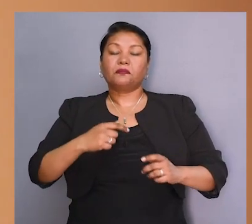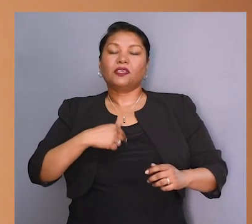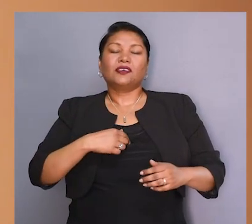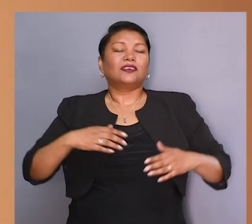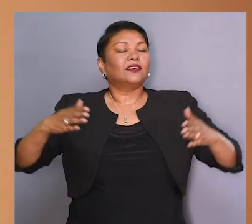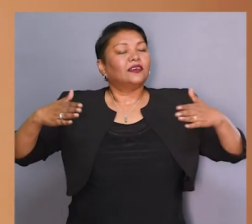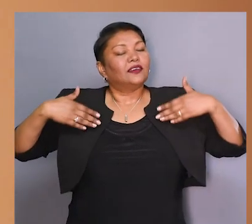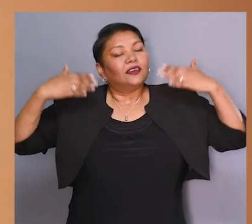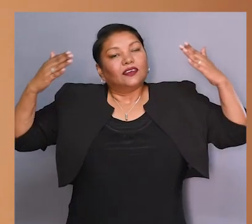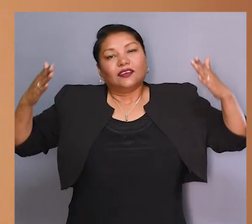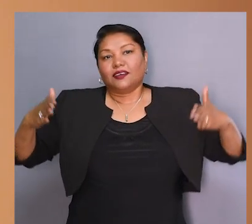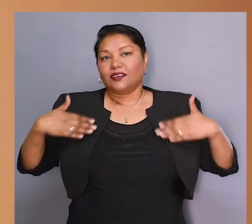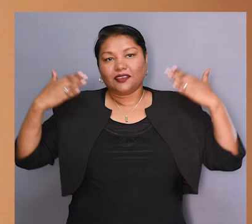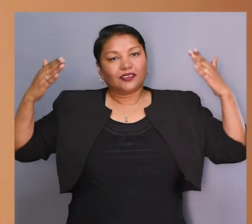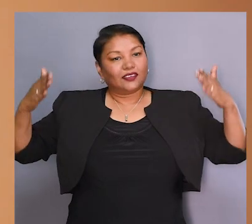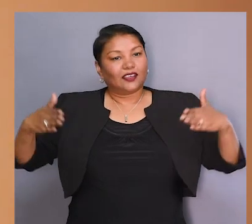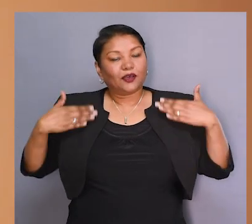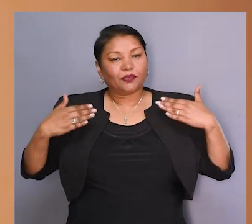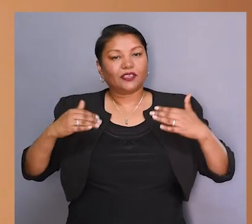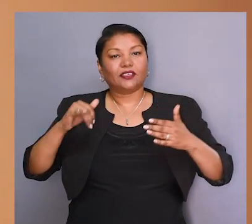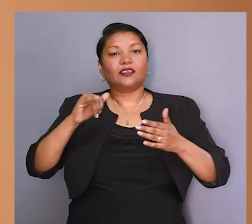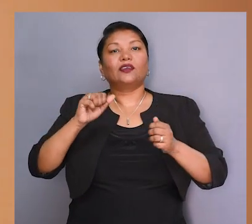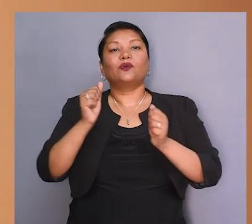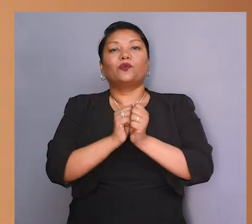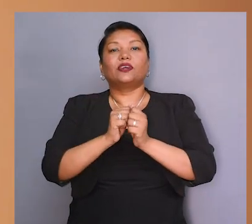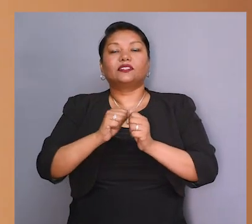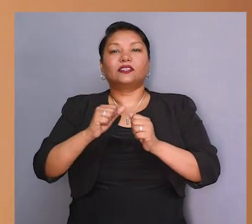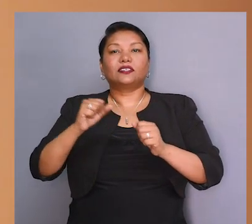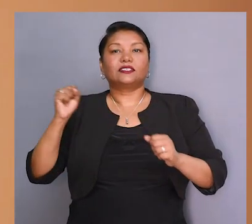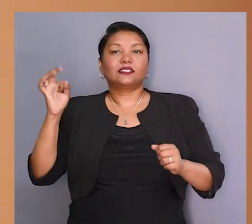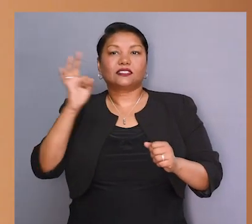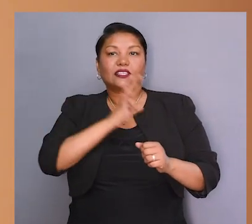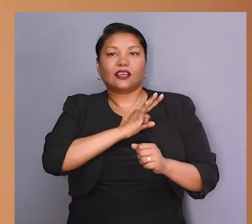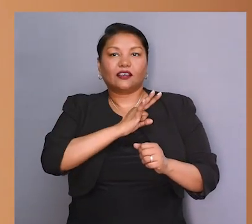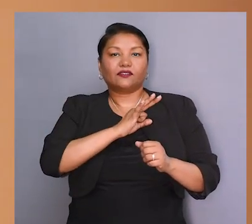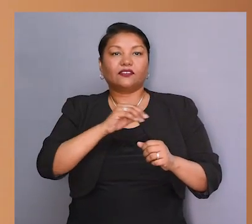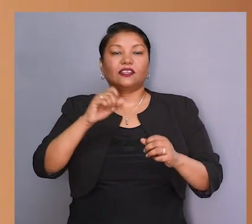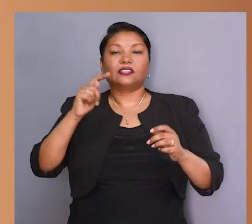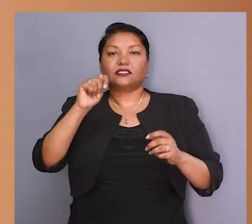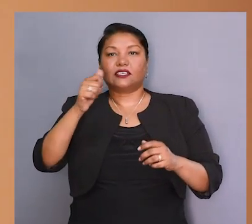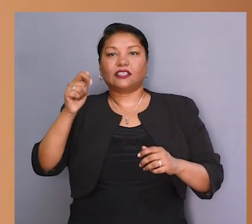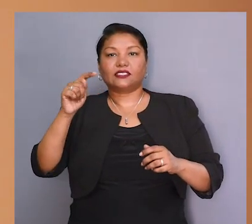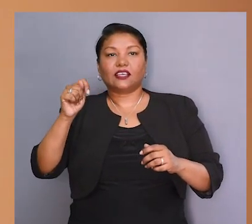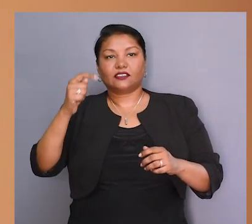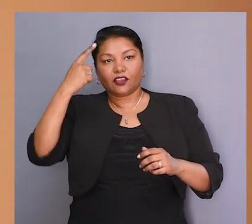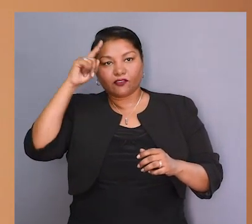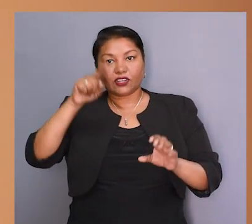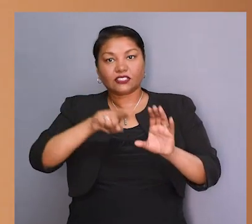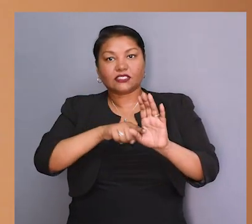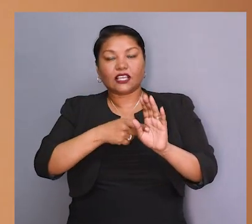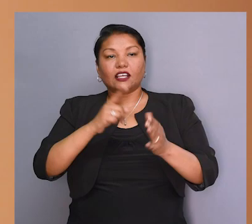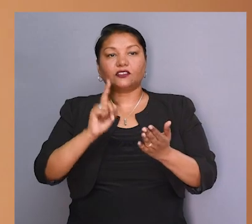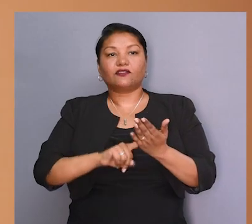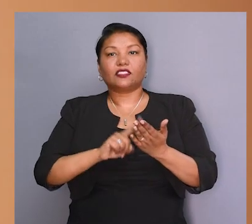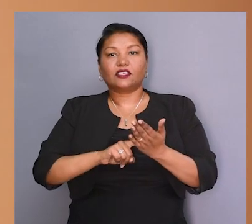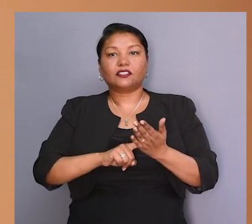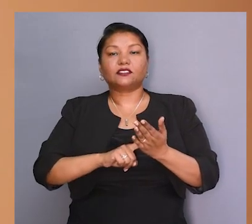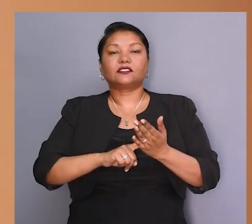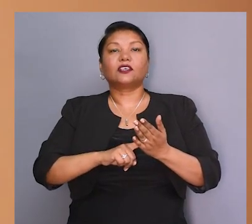with the officials and staff of TATT on this occasion of the soft launch of their